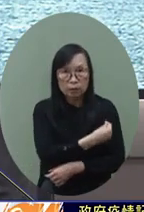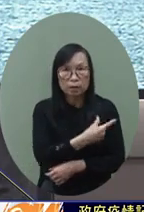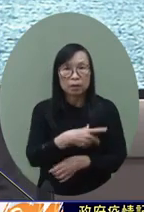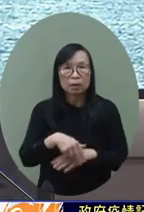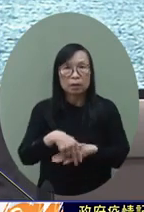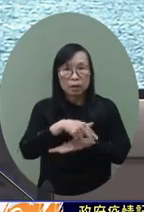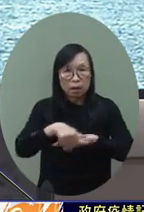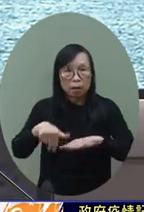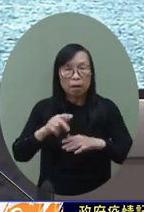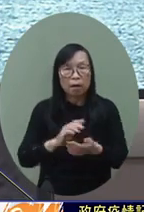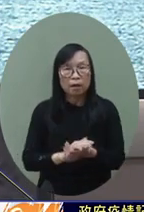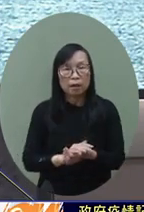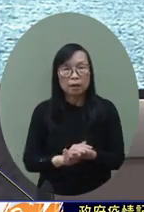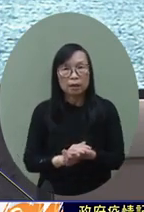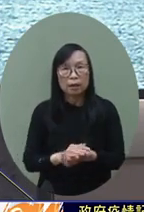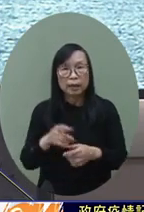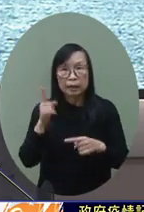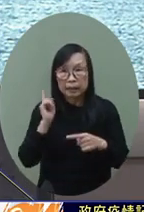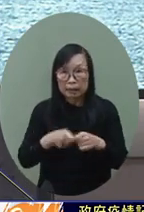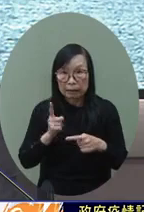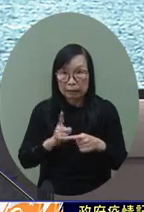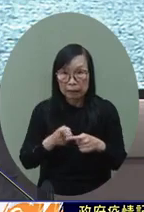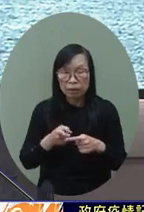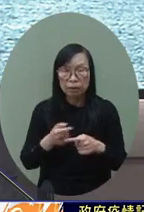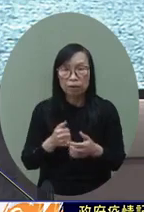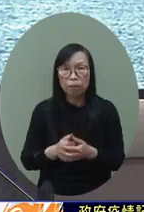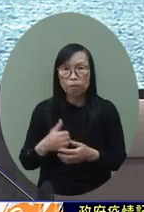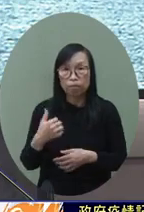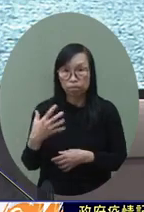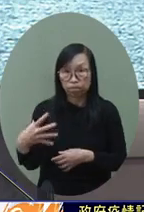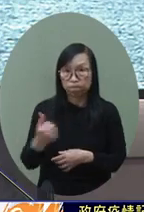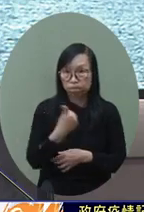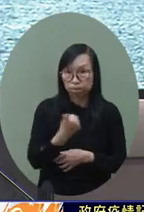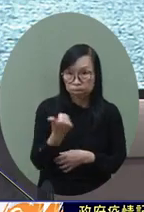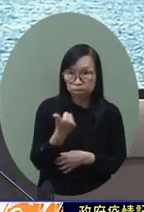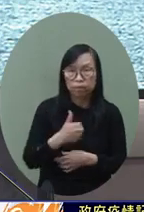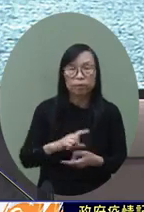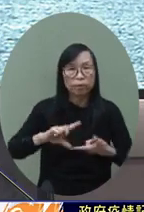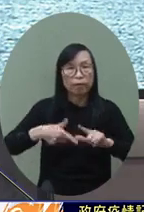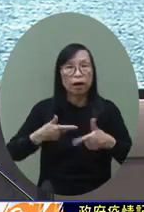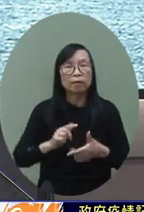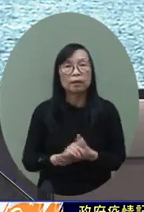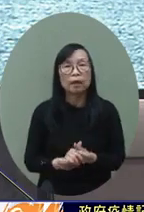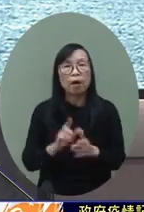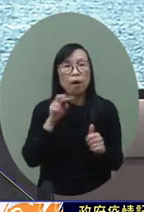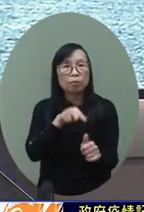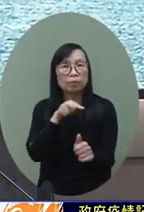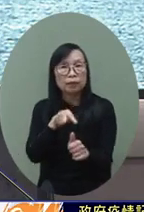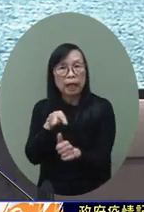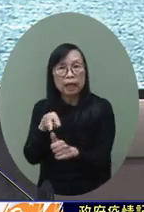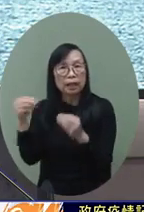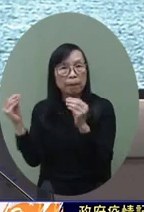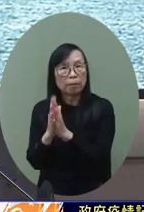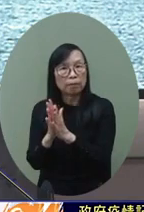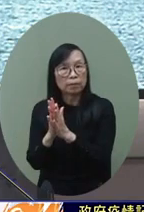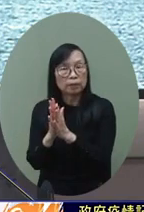effective measure in controlling many infectious diseases. And of course, vaccines have their